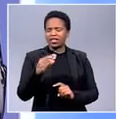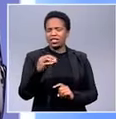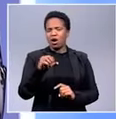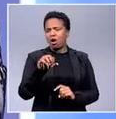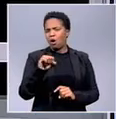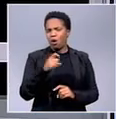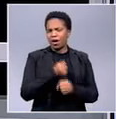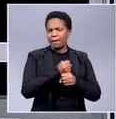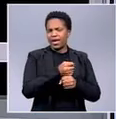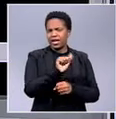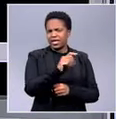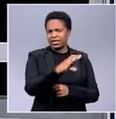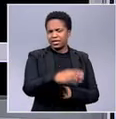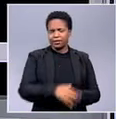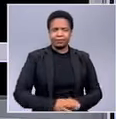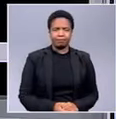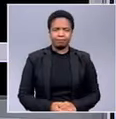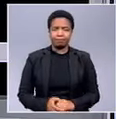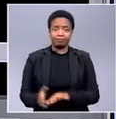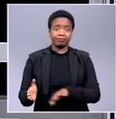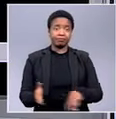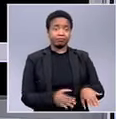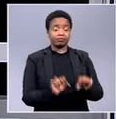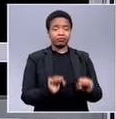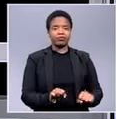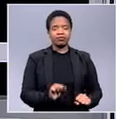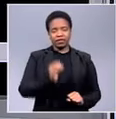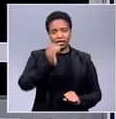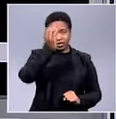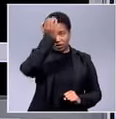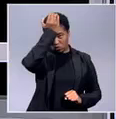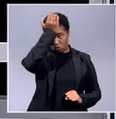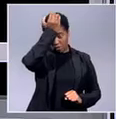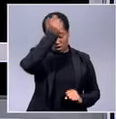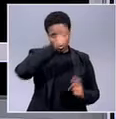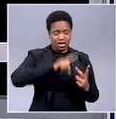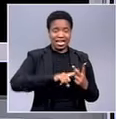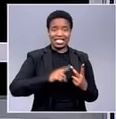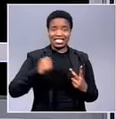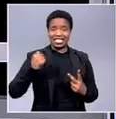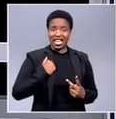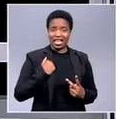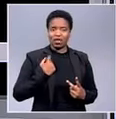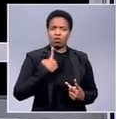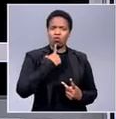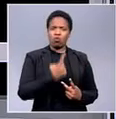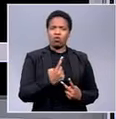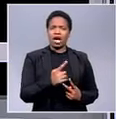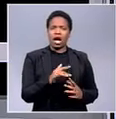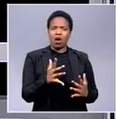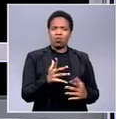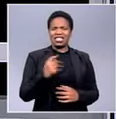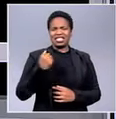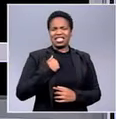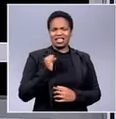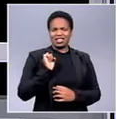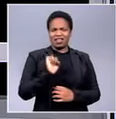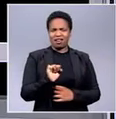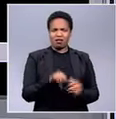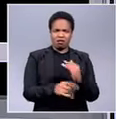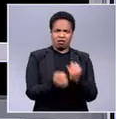campaign. To another high-profile father and son, former President Jacob Zuma says the prosecution of his son is